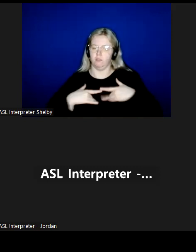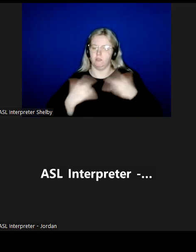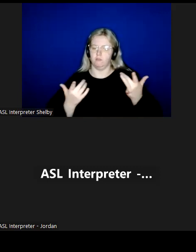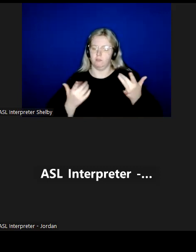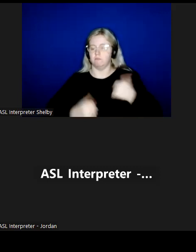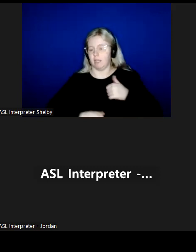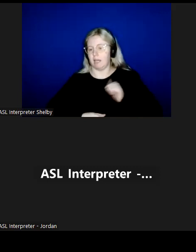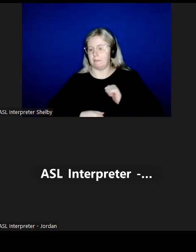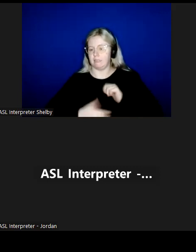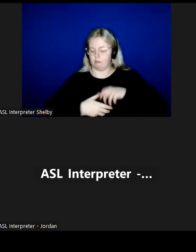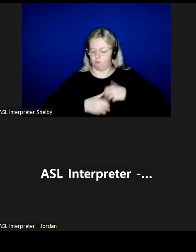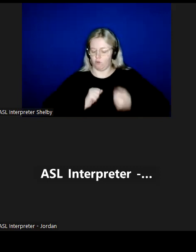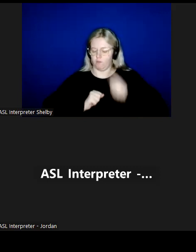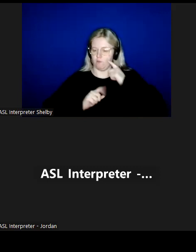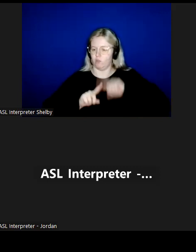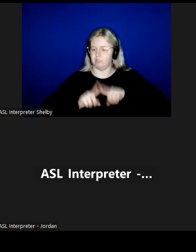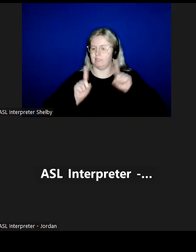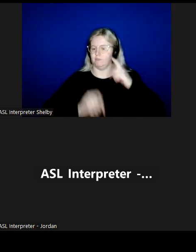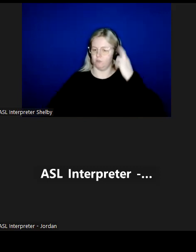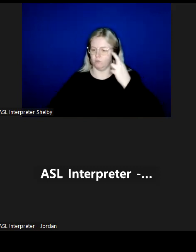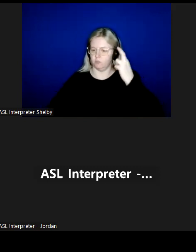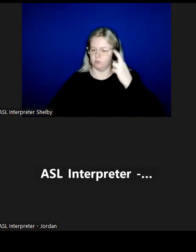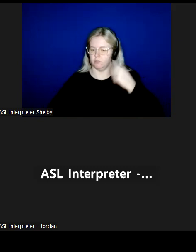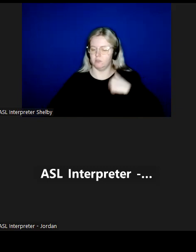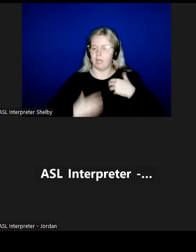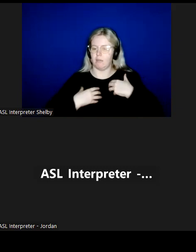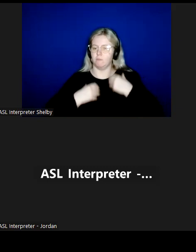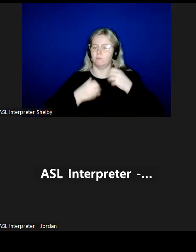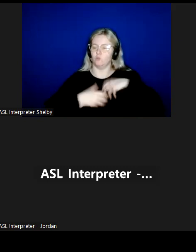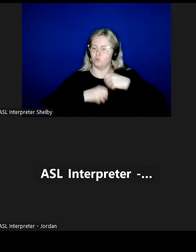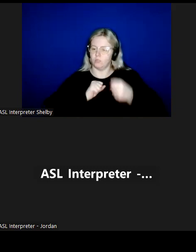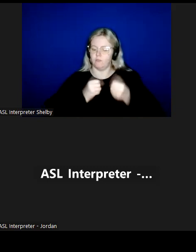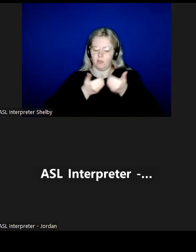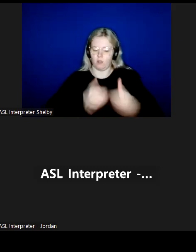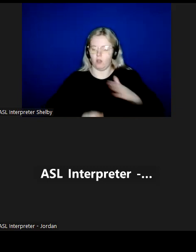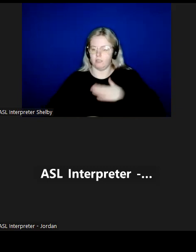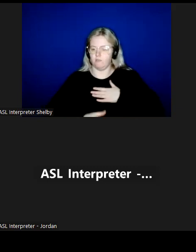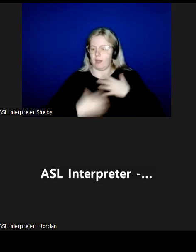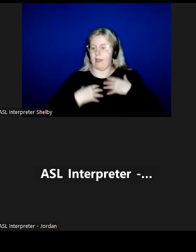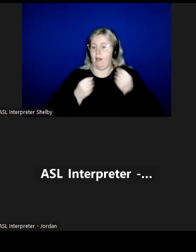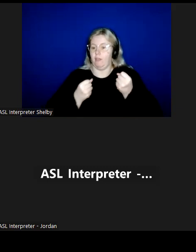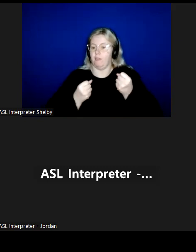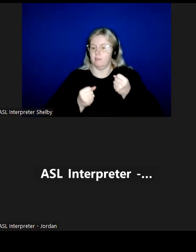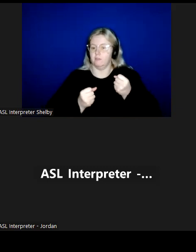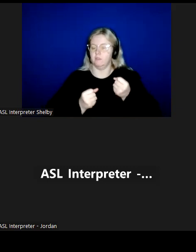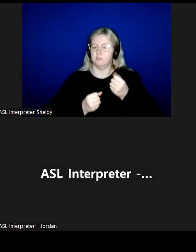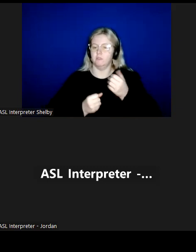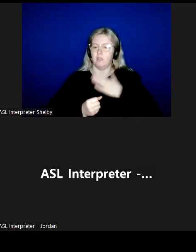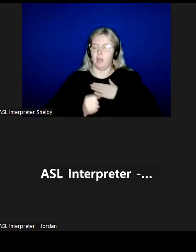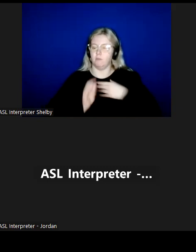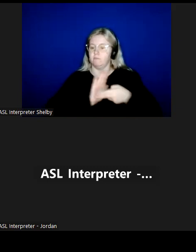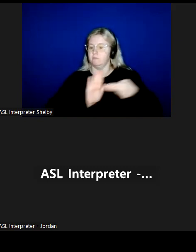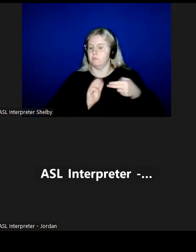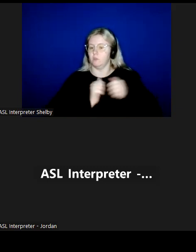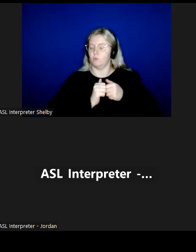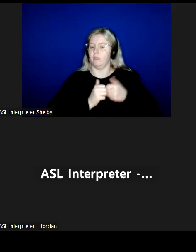grieving for a different reason. I'm grieving the loss of my health. I've been diagnosed with a disease that is going to kill me, and